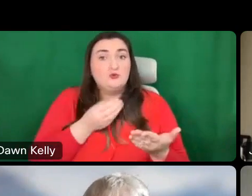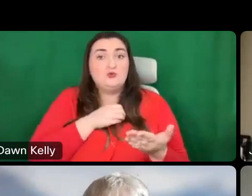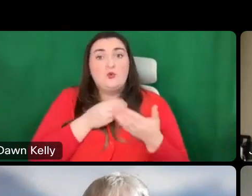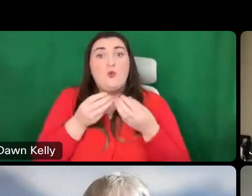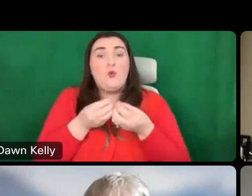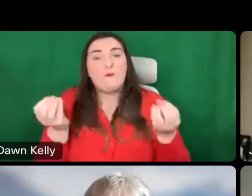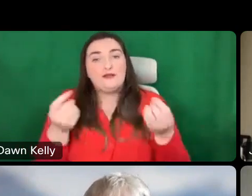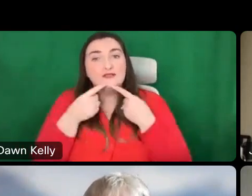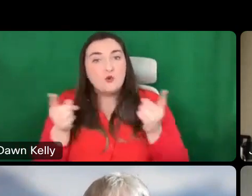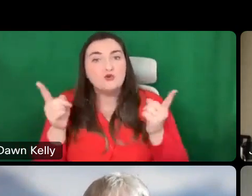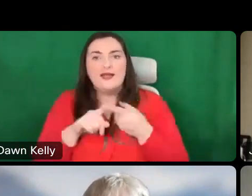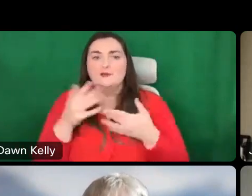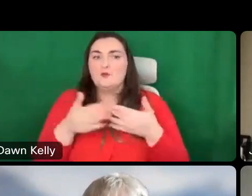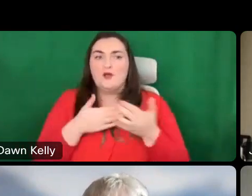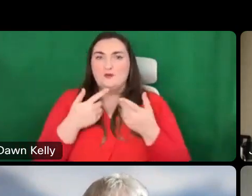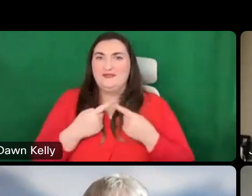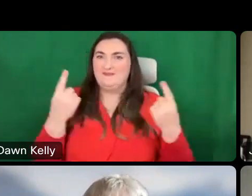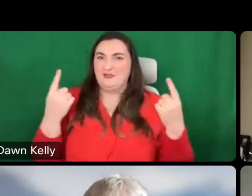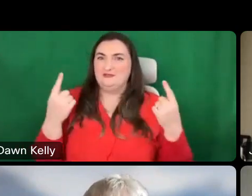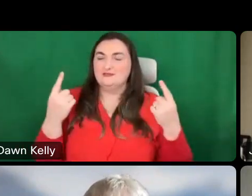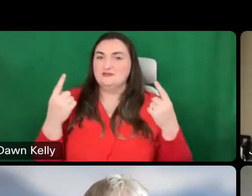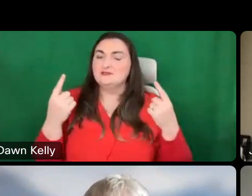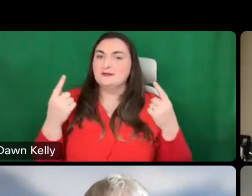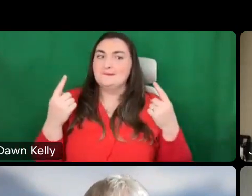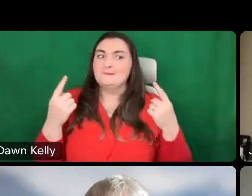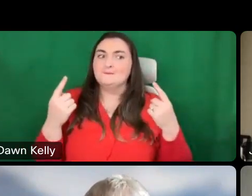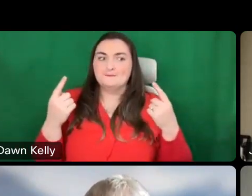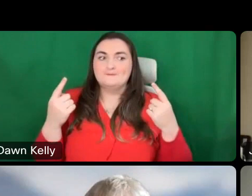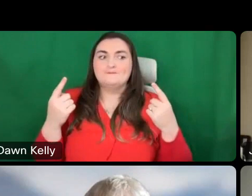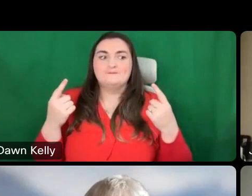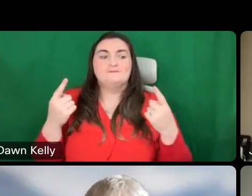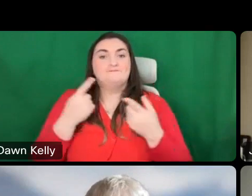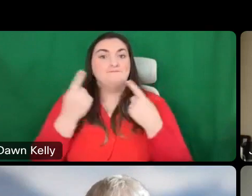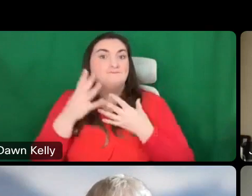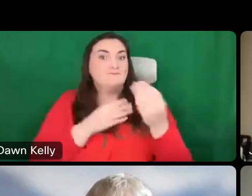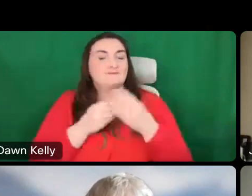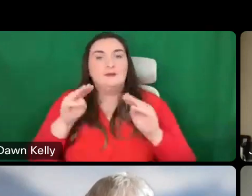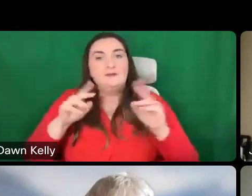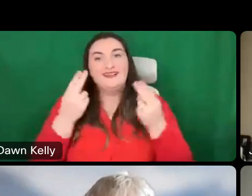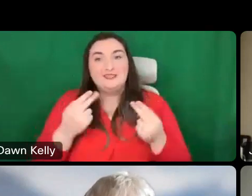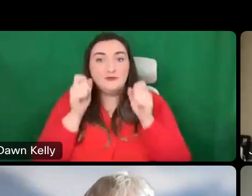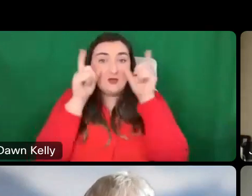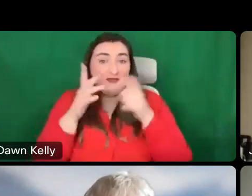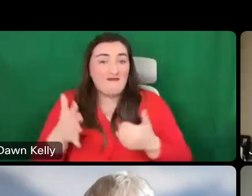and what's going to be different? And I think, you know, things that people need to be aware of.